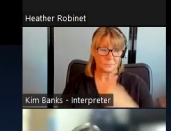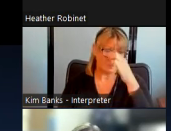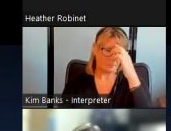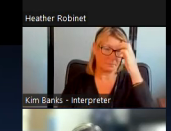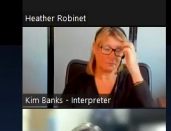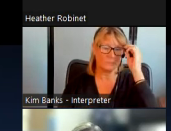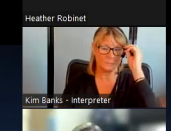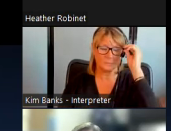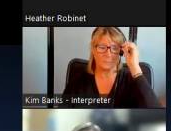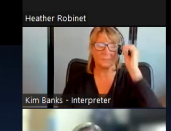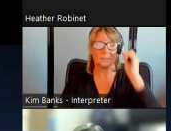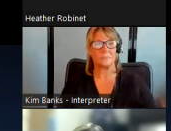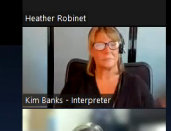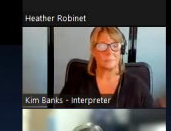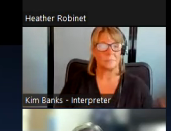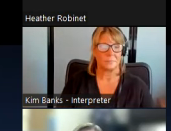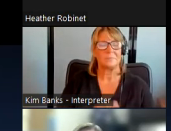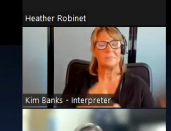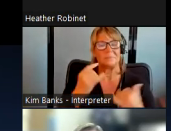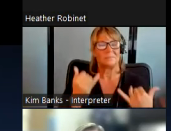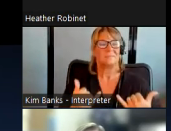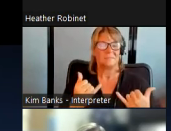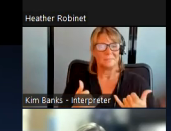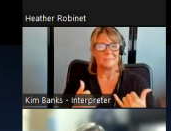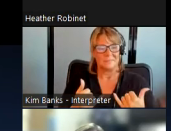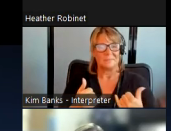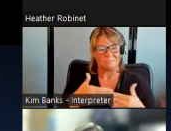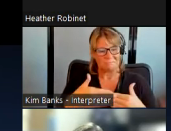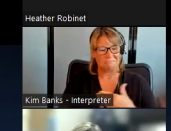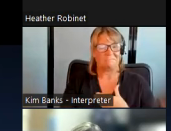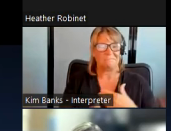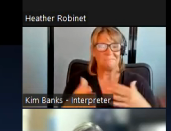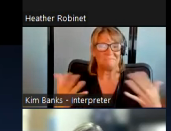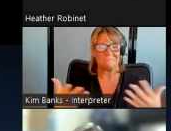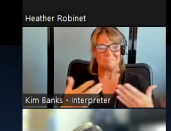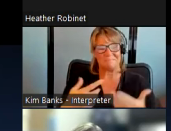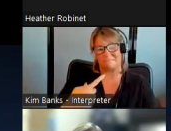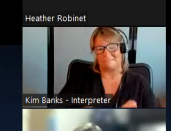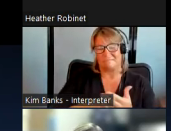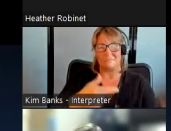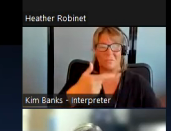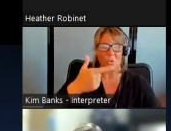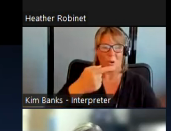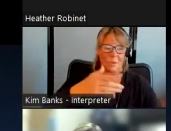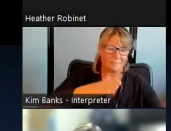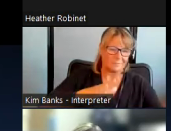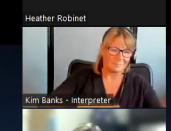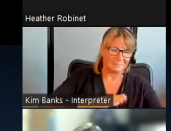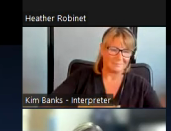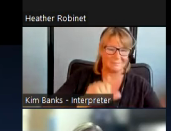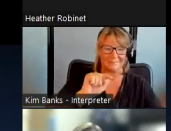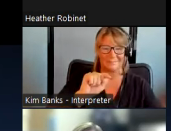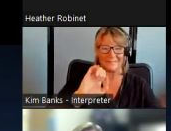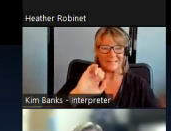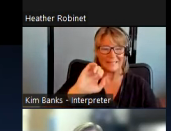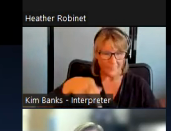I think, 21 tips. And before we dive into this, I want to just make it clear